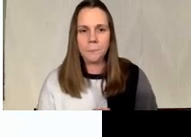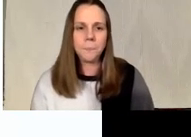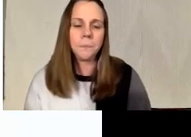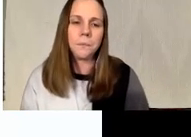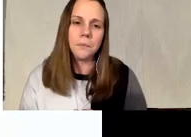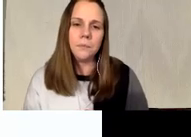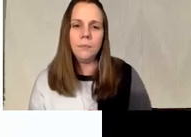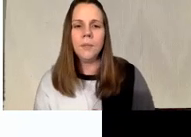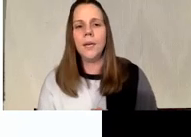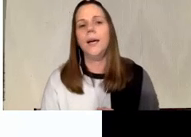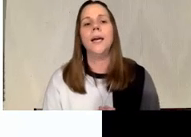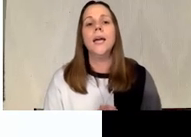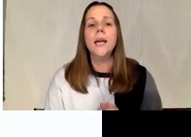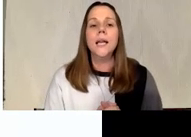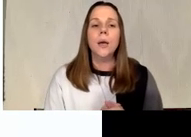bottle.